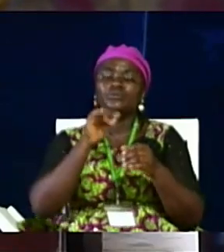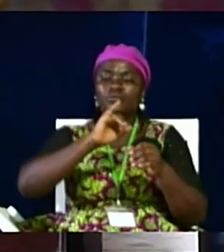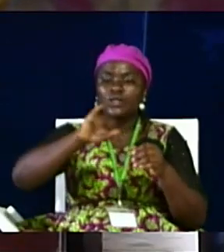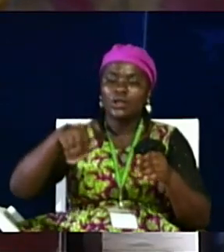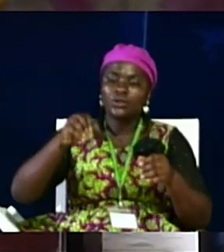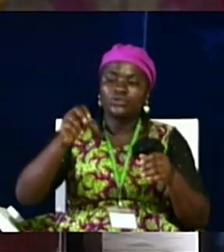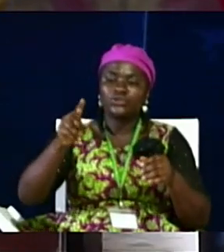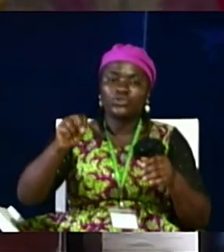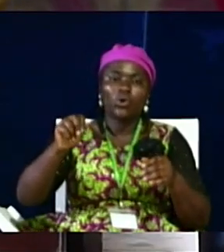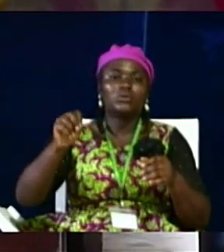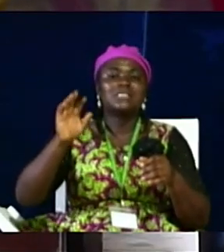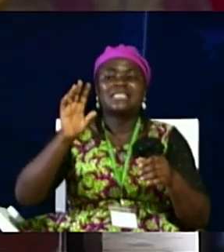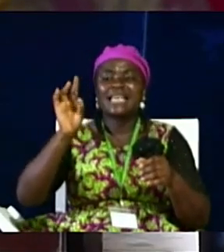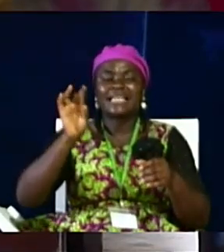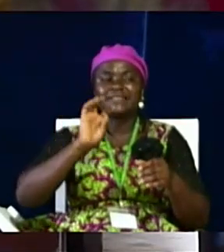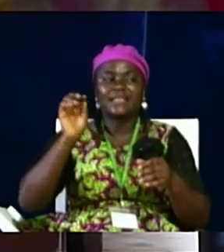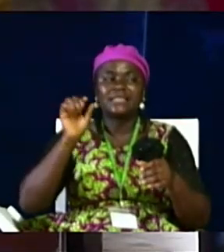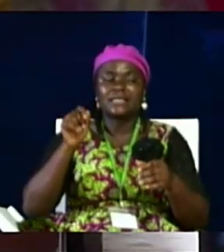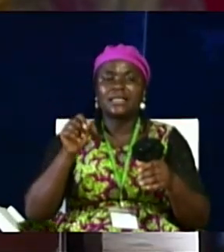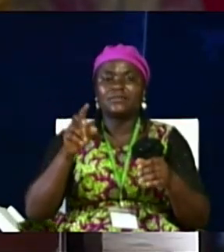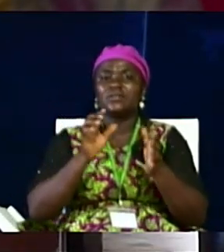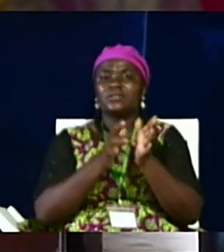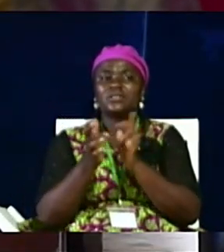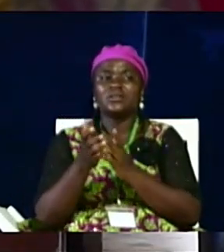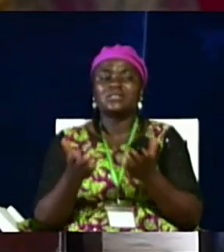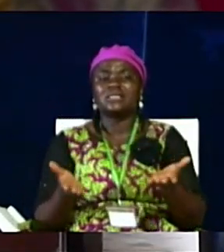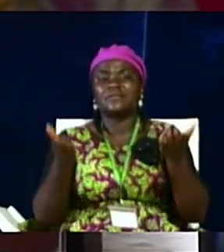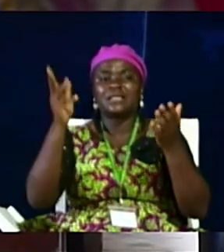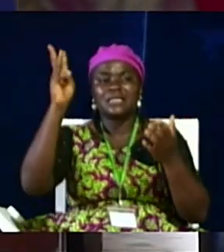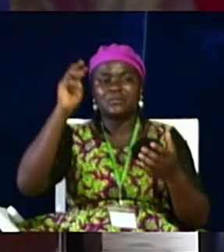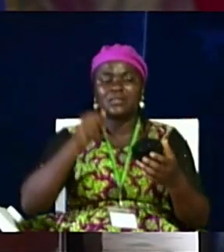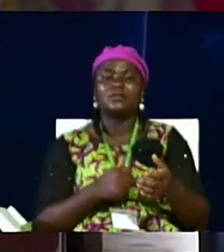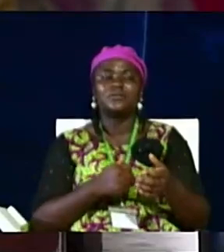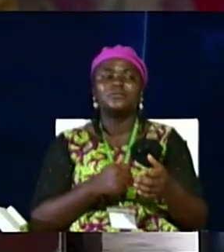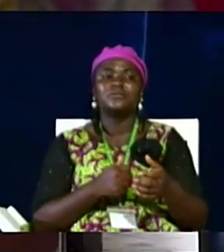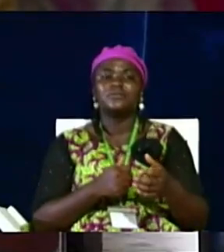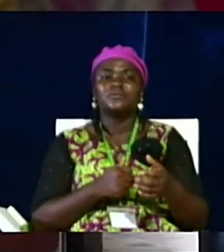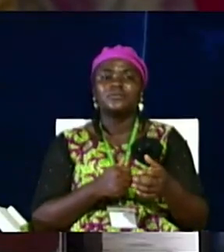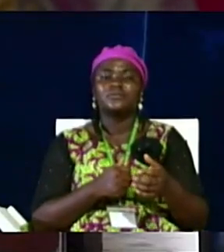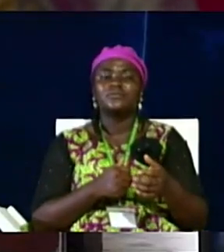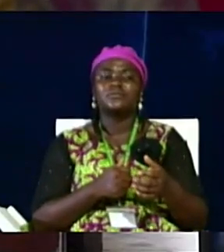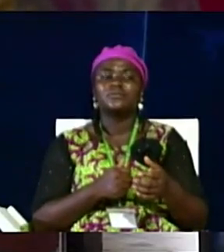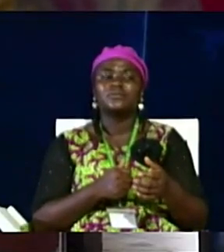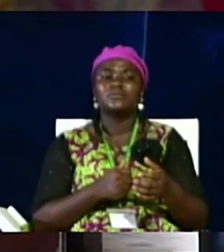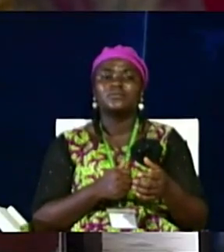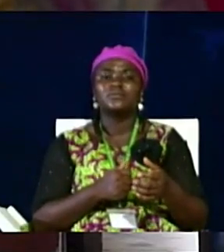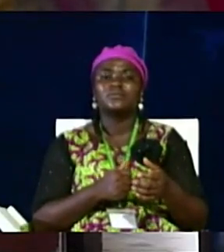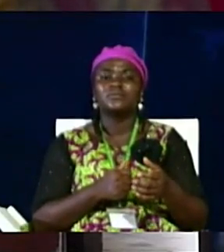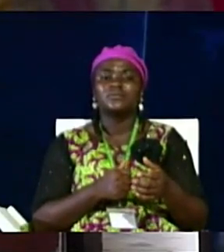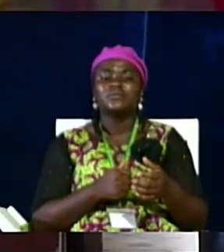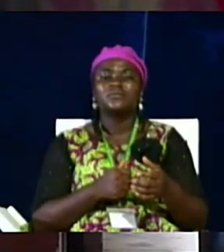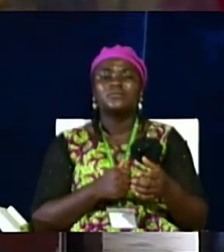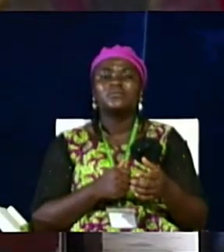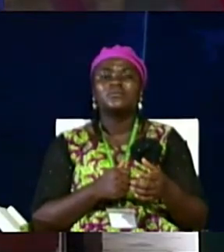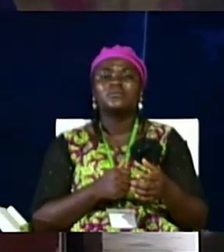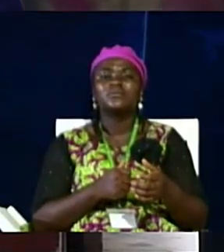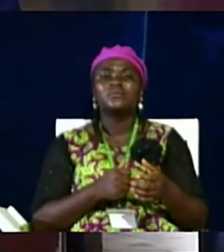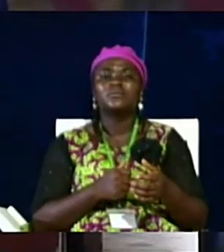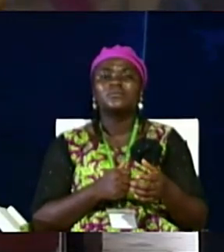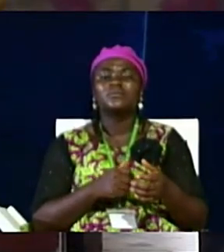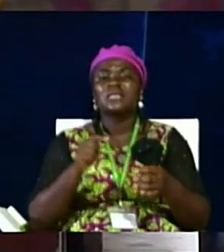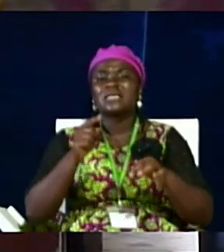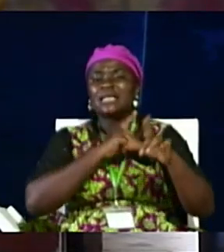chapter 8, verse 10 to 11. Jesus lifted up himself, saw none but that woman alone. And the